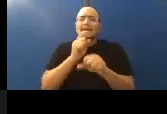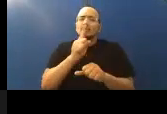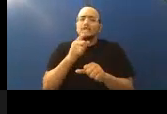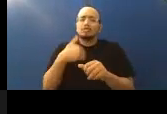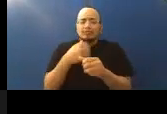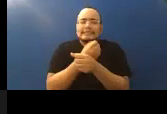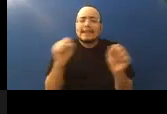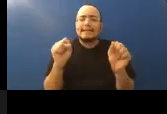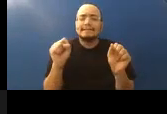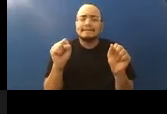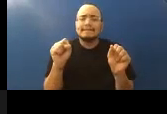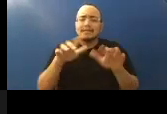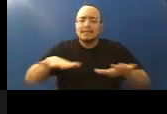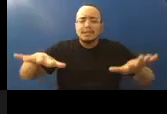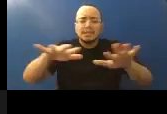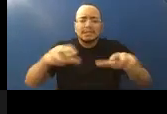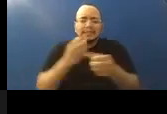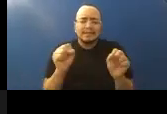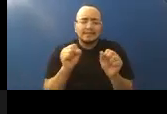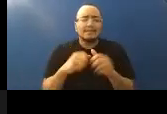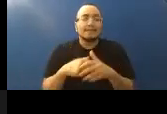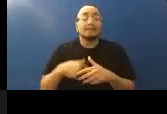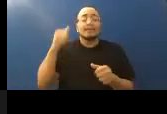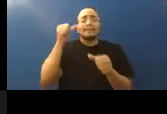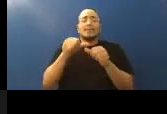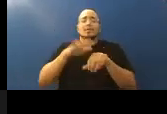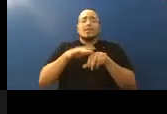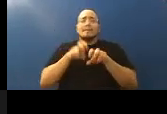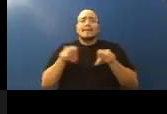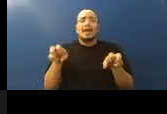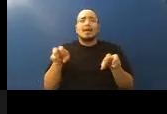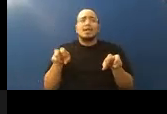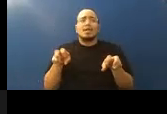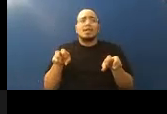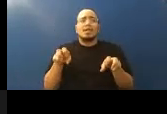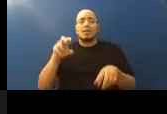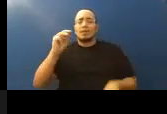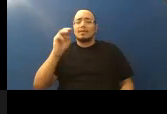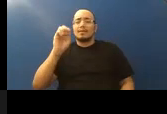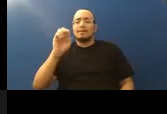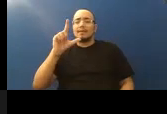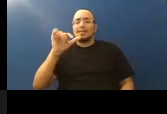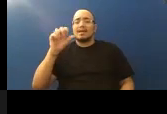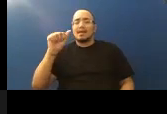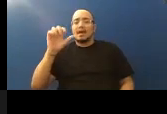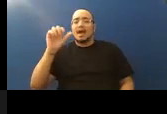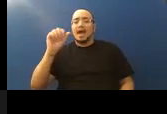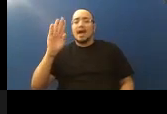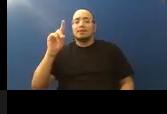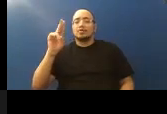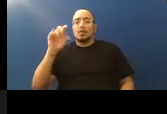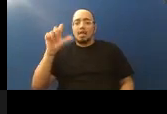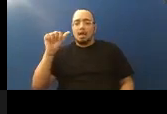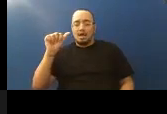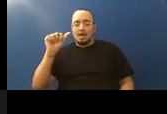community safety? I sat on a panel with Melina Abdullah, who is the chapter lead